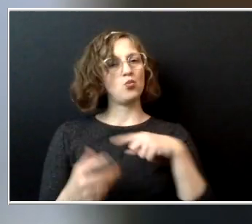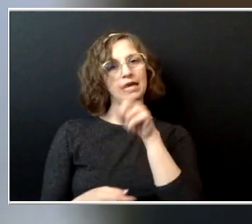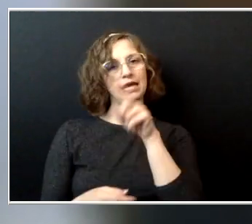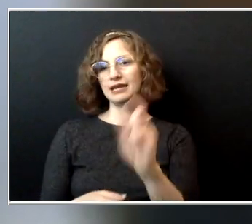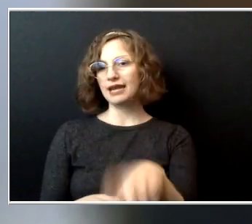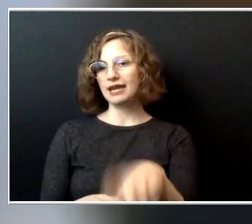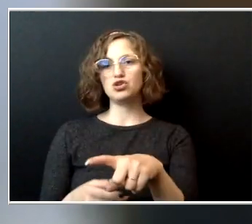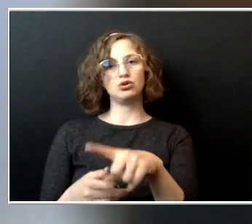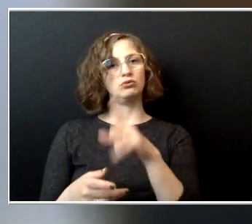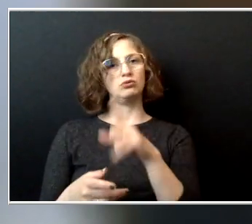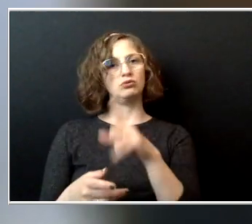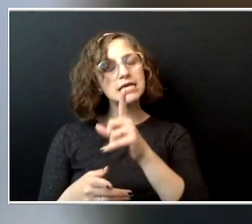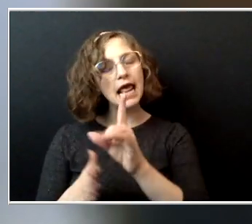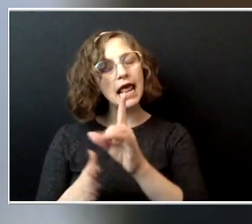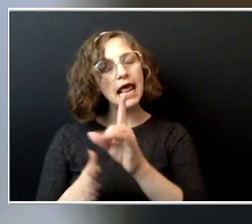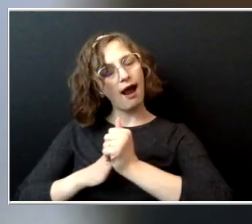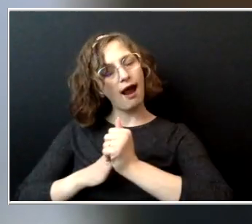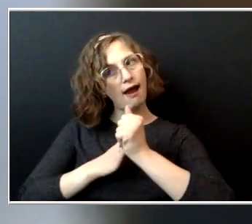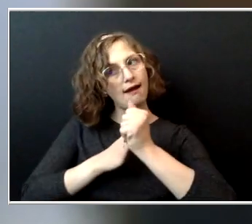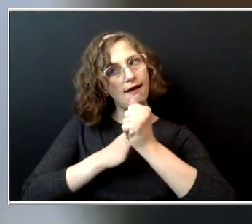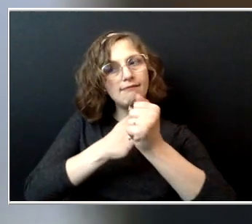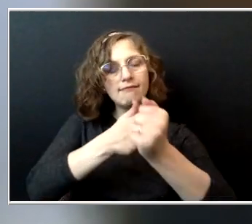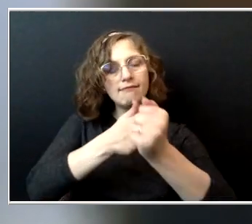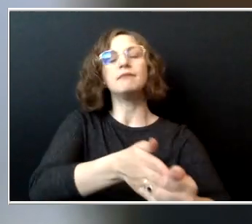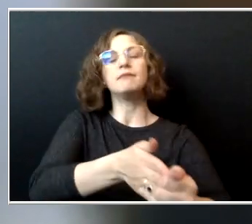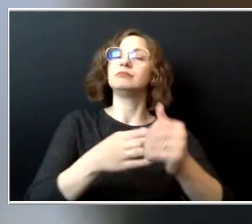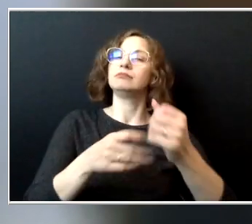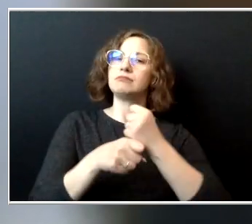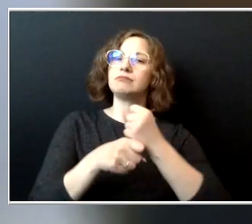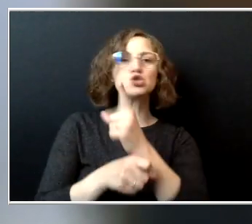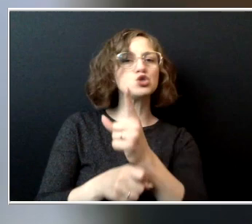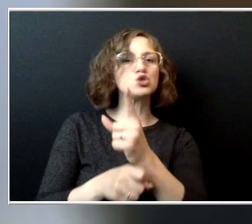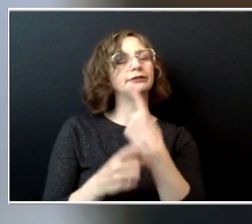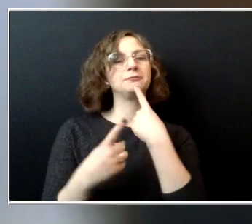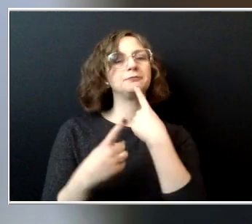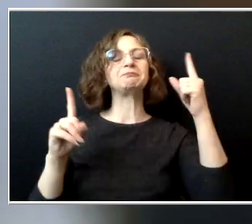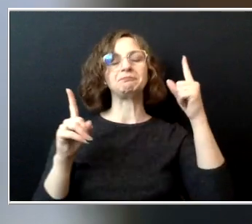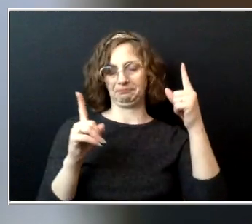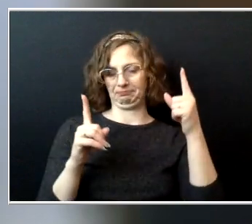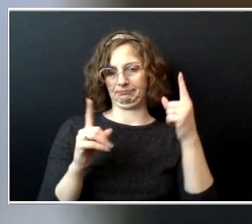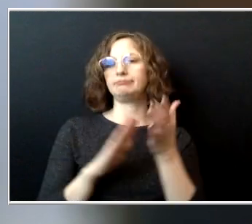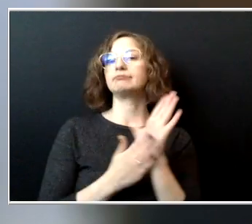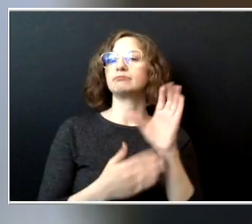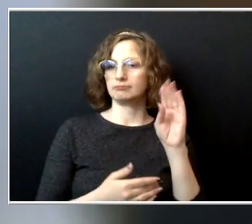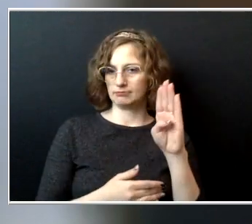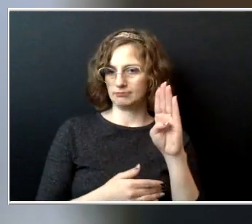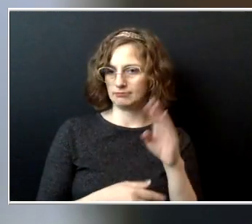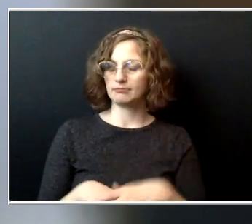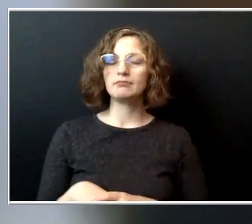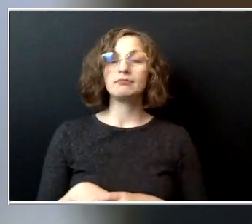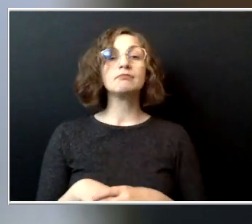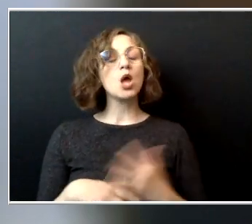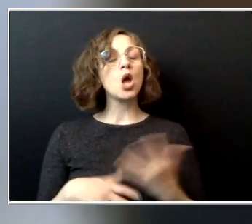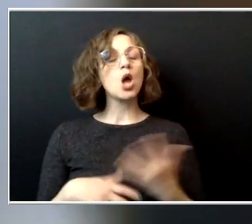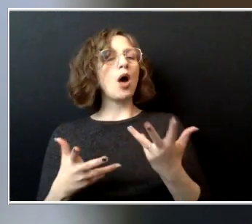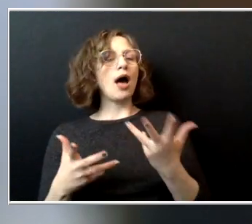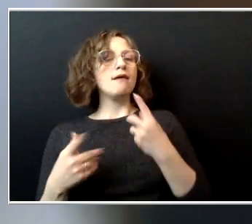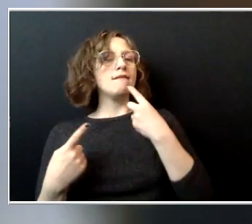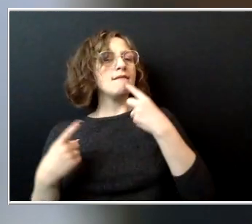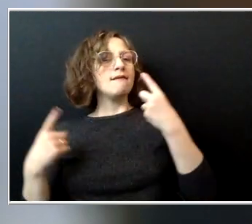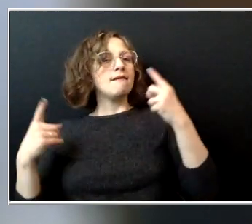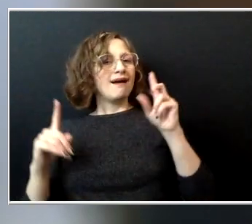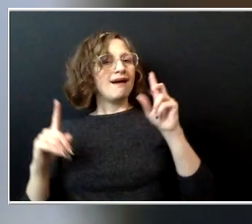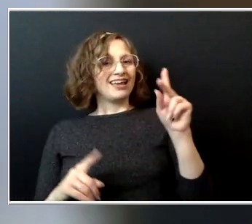through. And the other thing that's been really successful in Kansas is loan